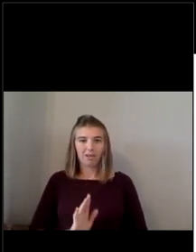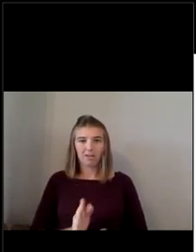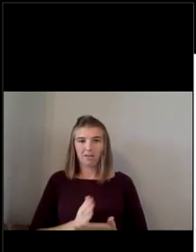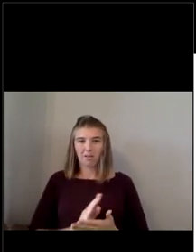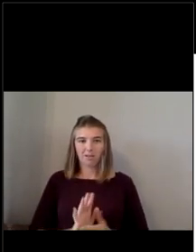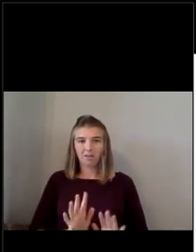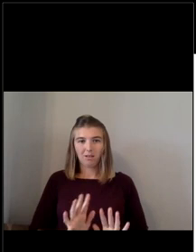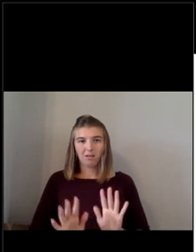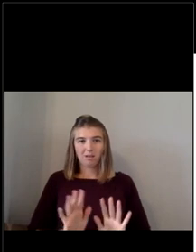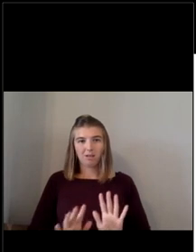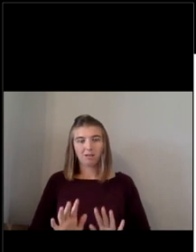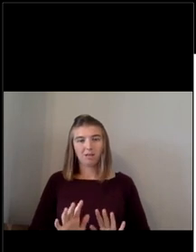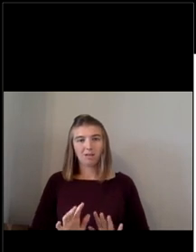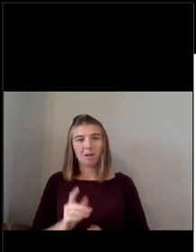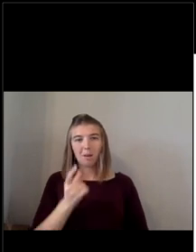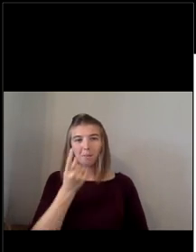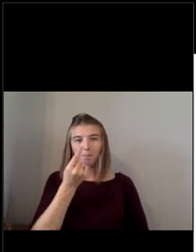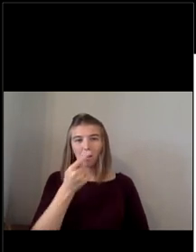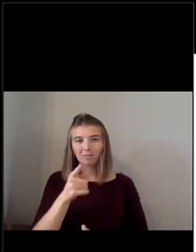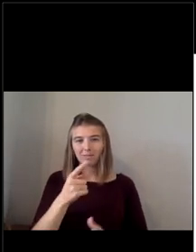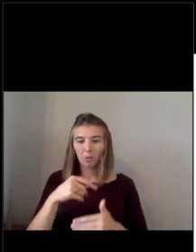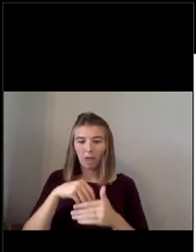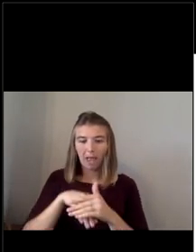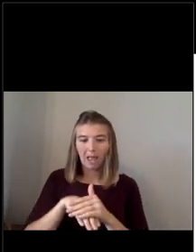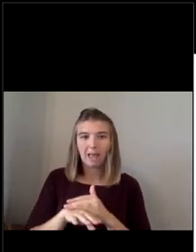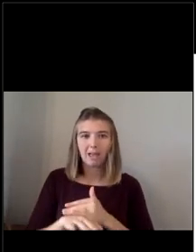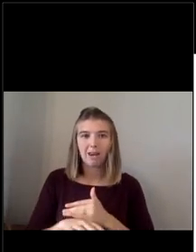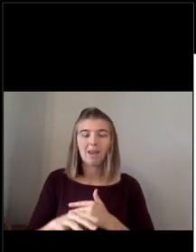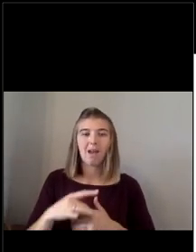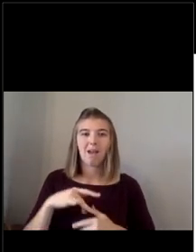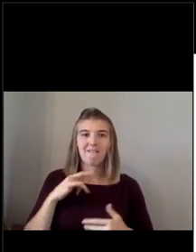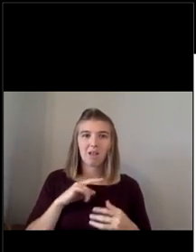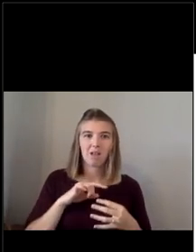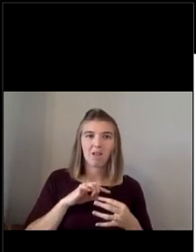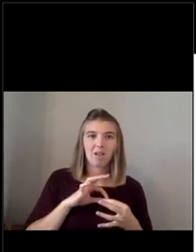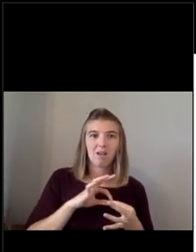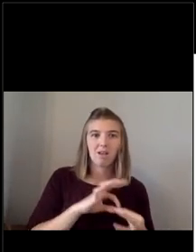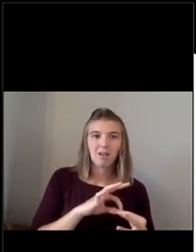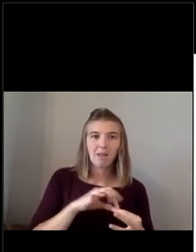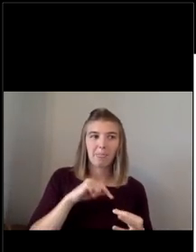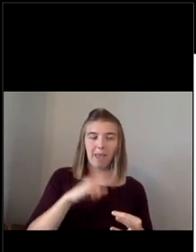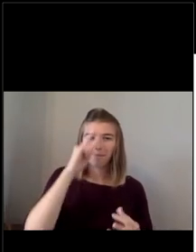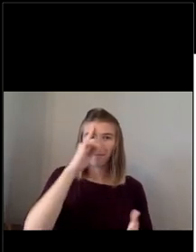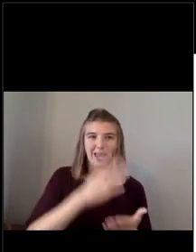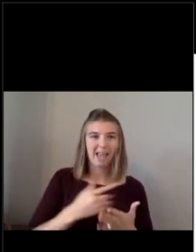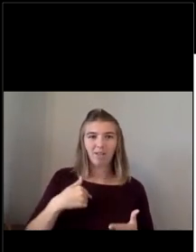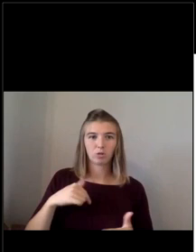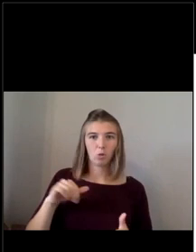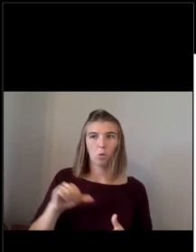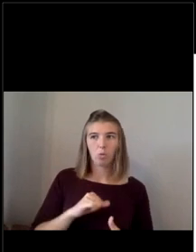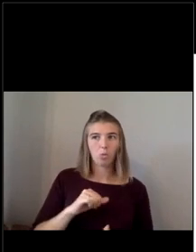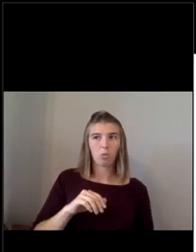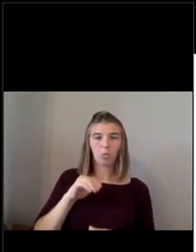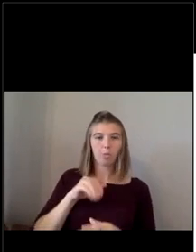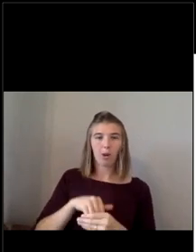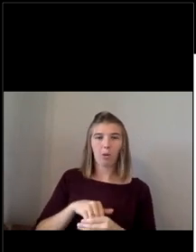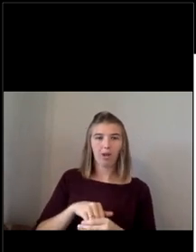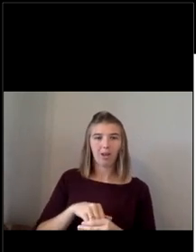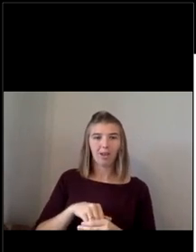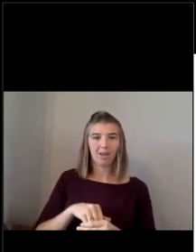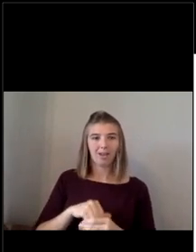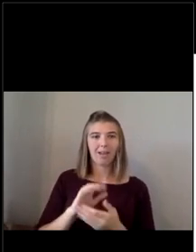inclined to filter information in a way that is consistent with your belief that you don't belong. Do I belong